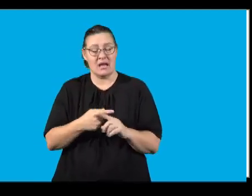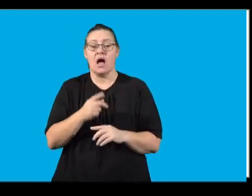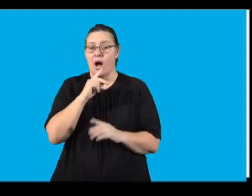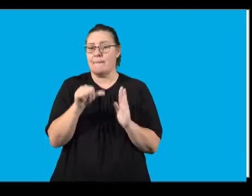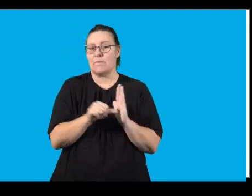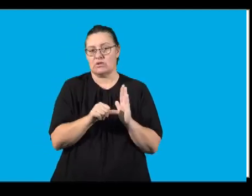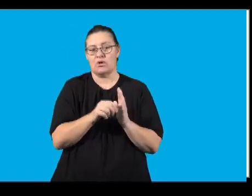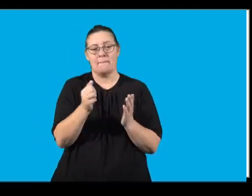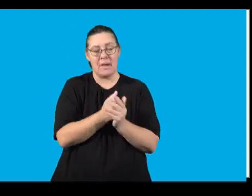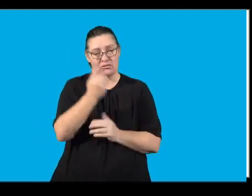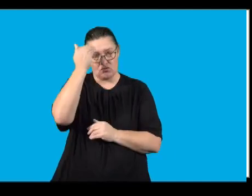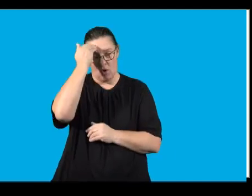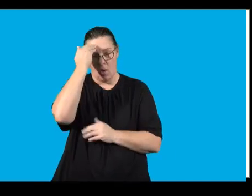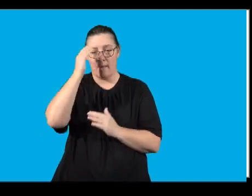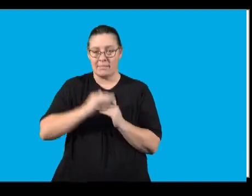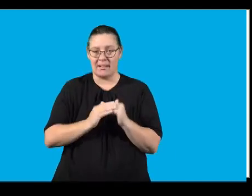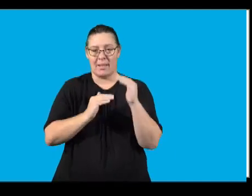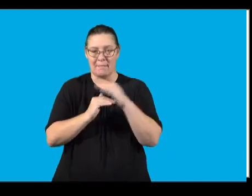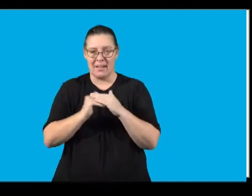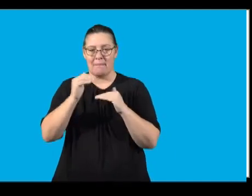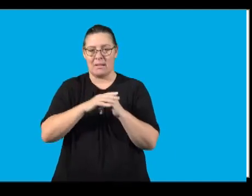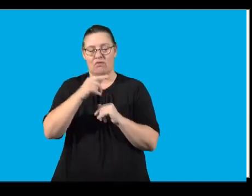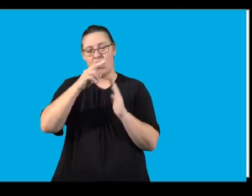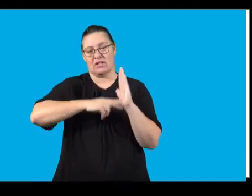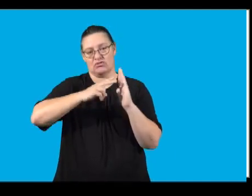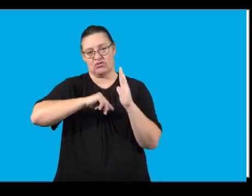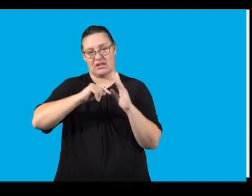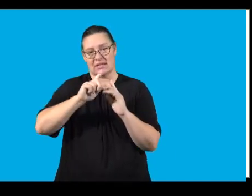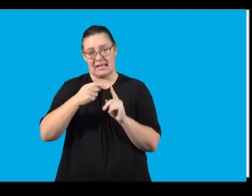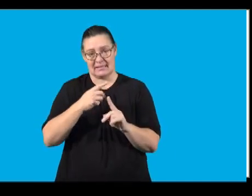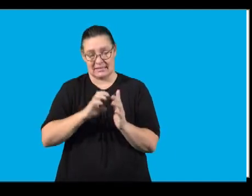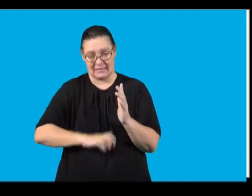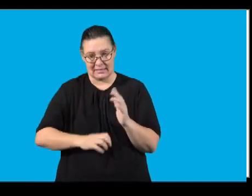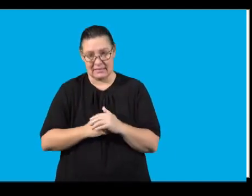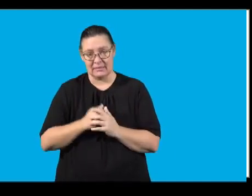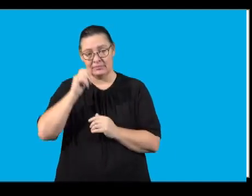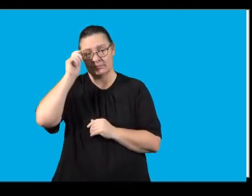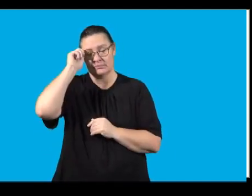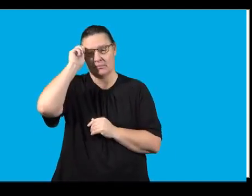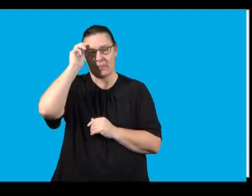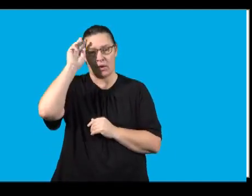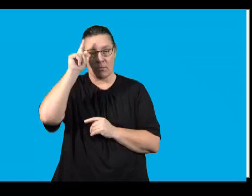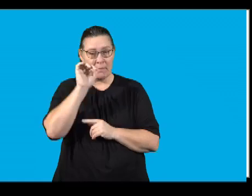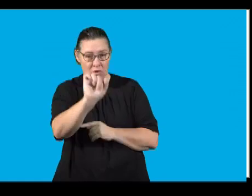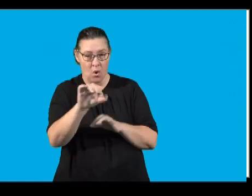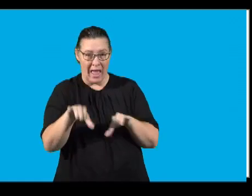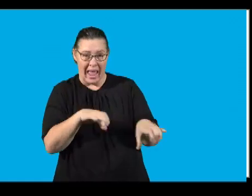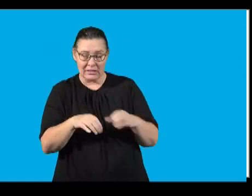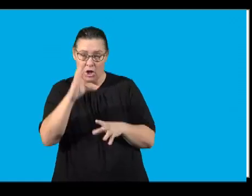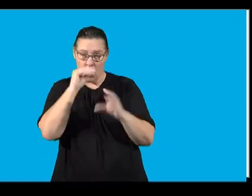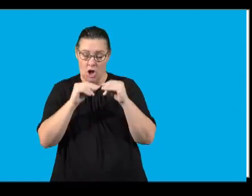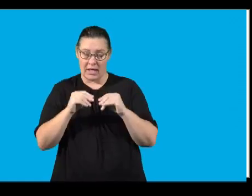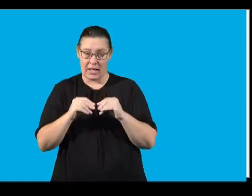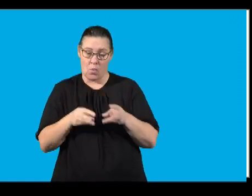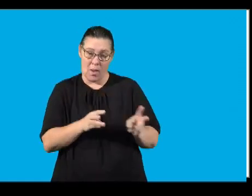literature text are important. You need to be familiar with those building blocks of your literature text, okay? And remember,